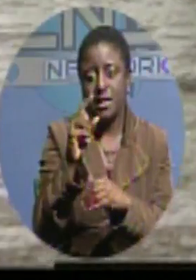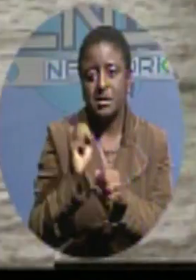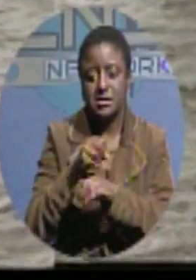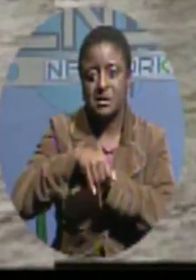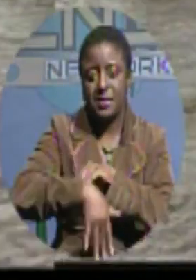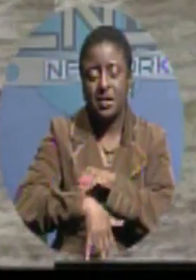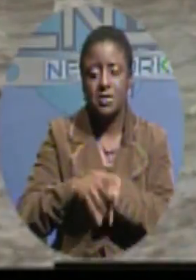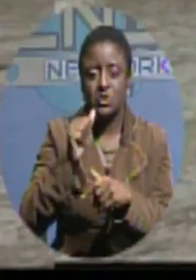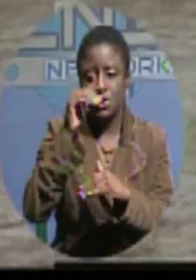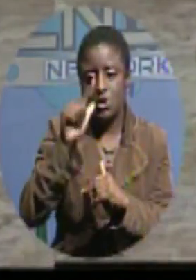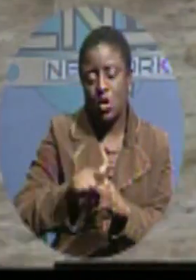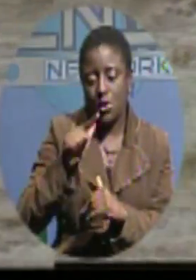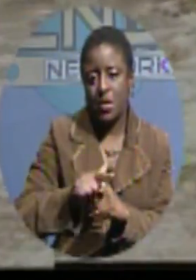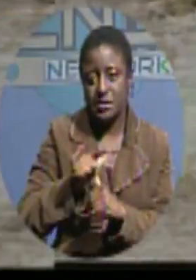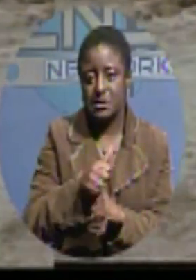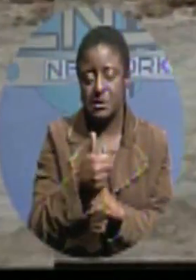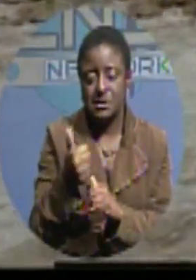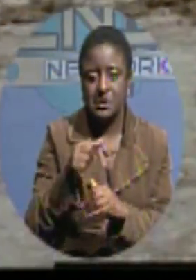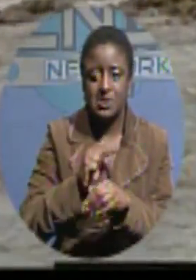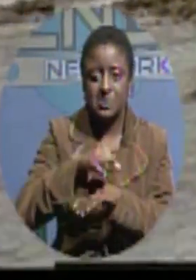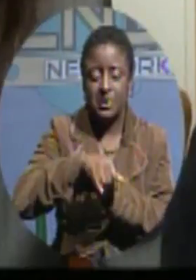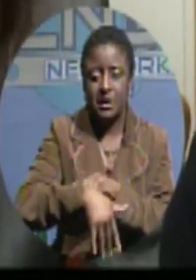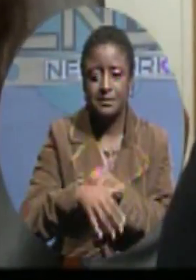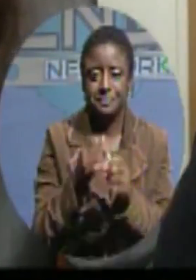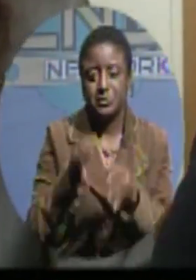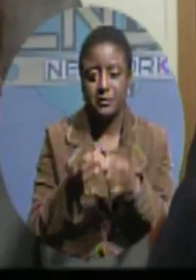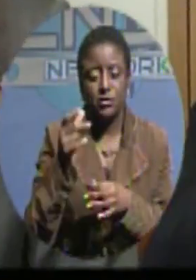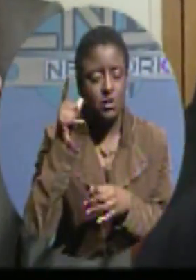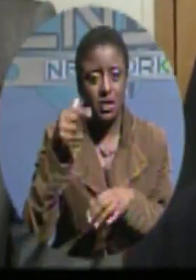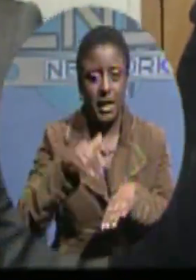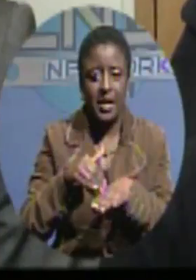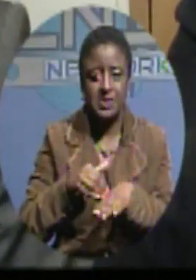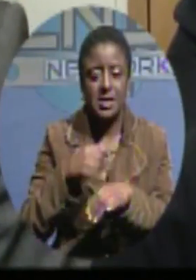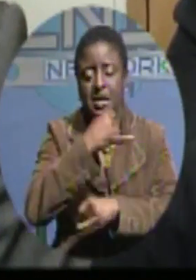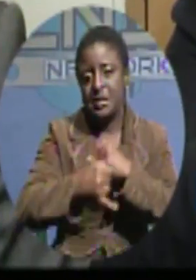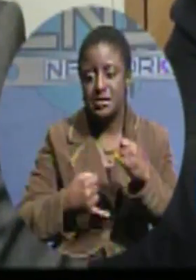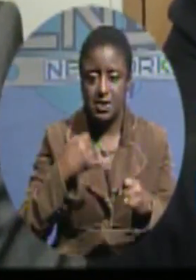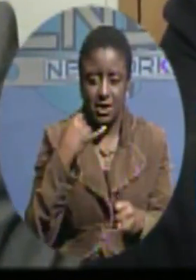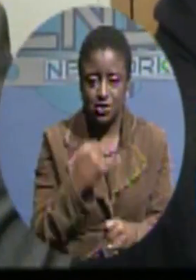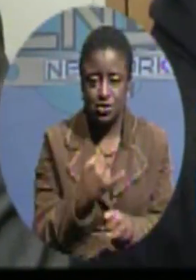you look at the international classifications of tiers on spills,